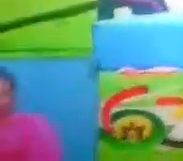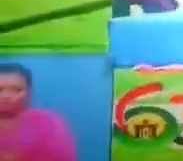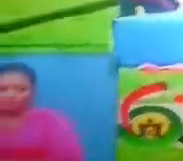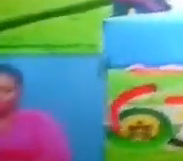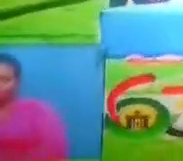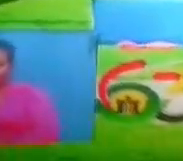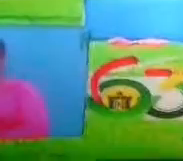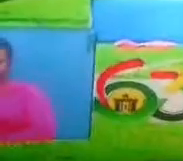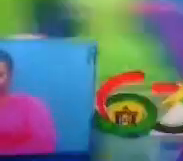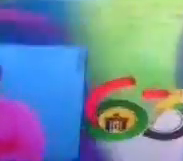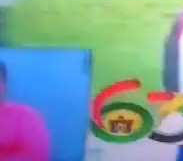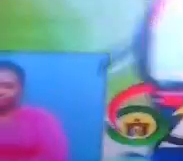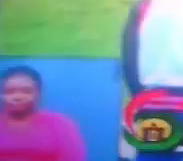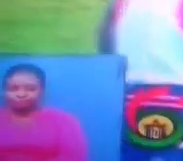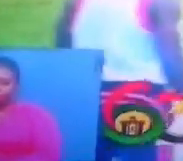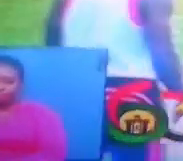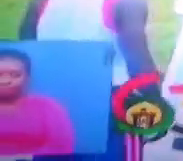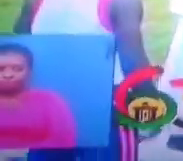And I'll leave the description to you.